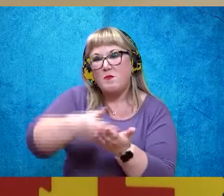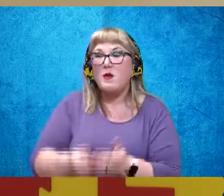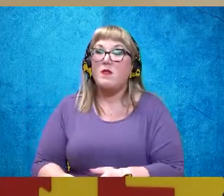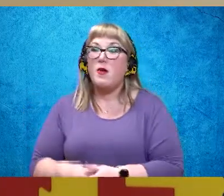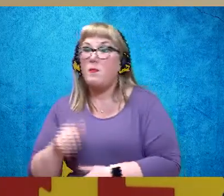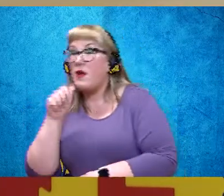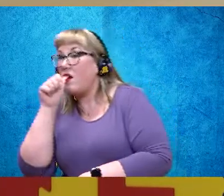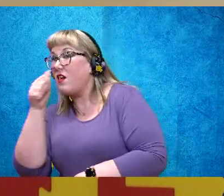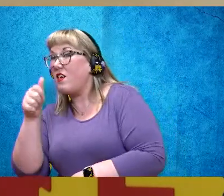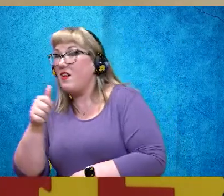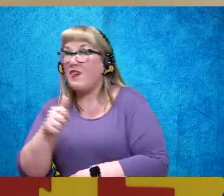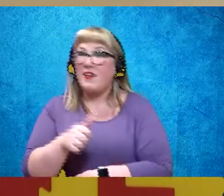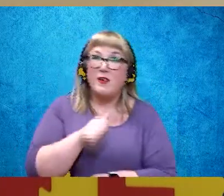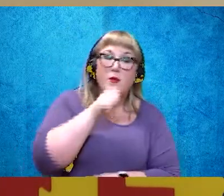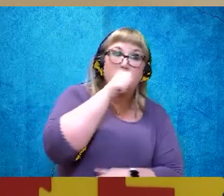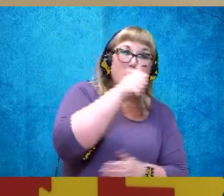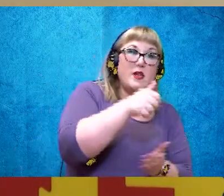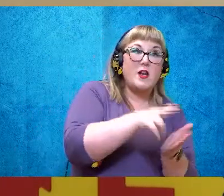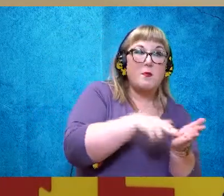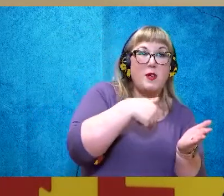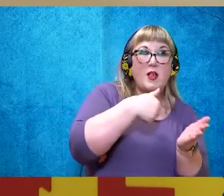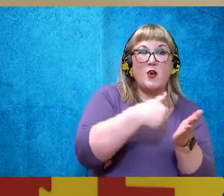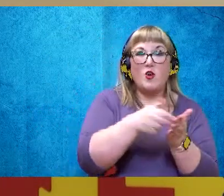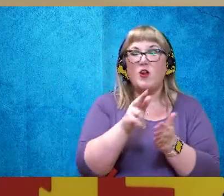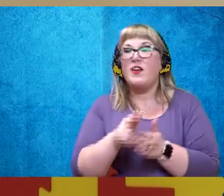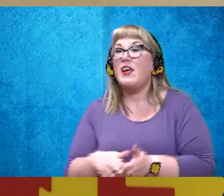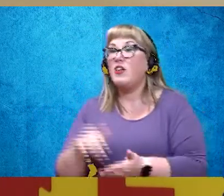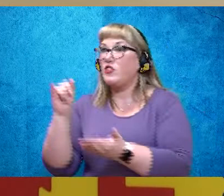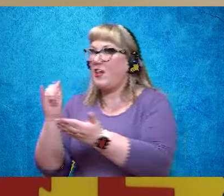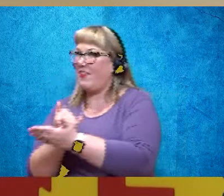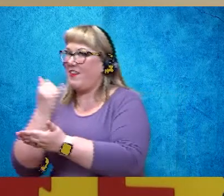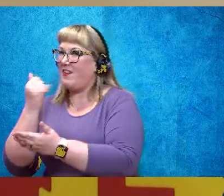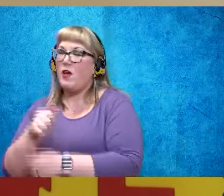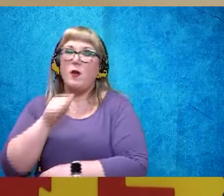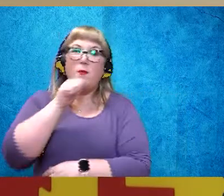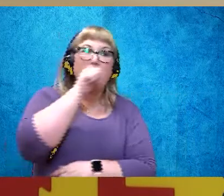them. Peanut, peanut butter, jelly.